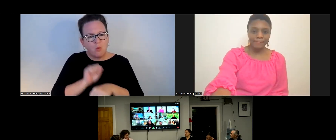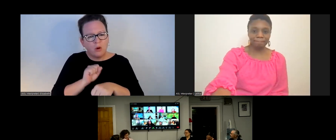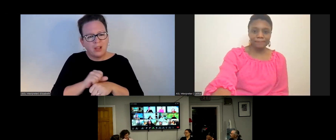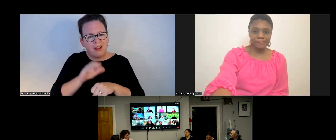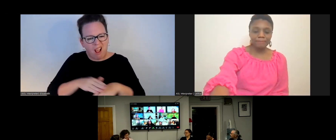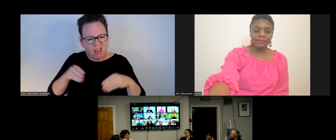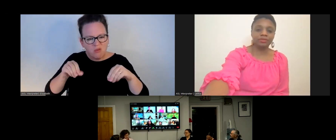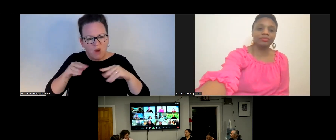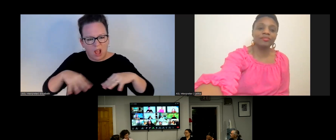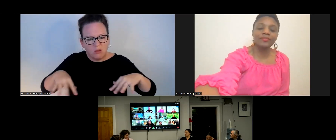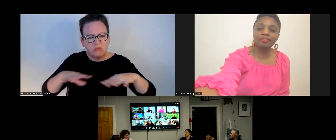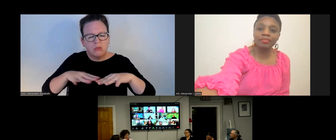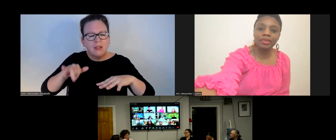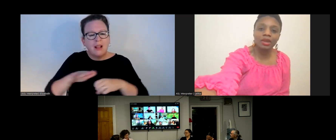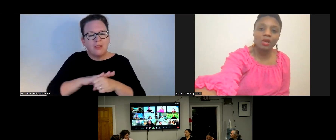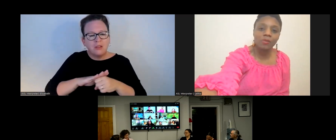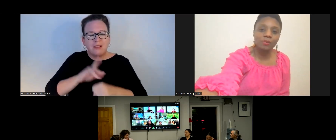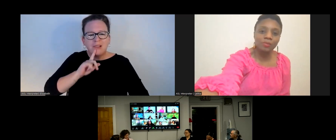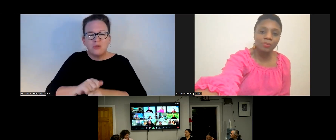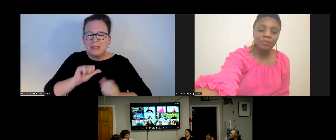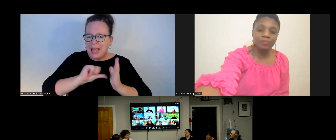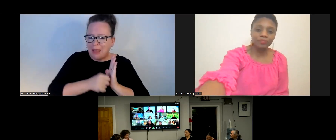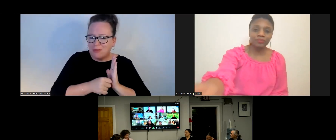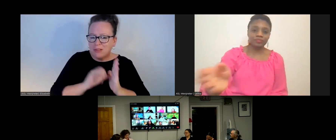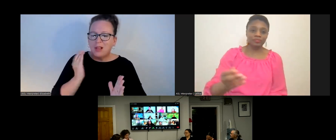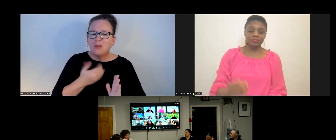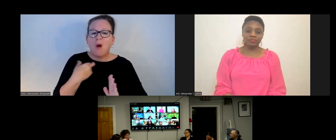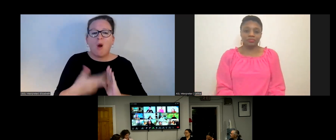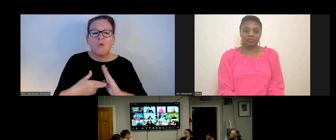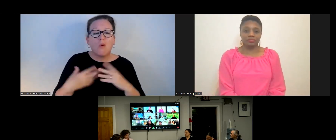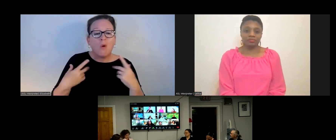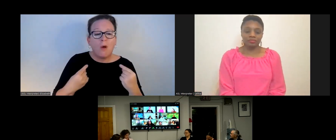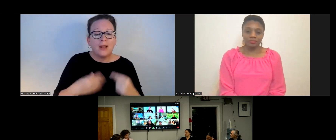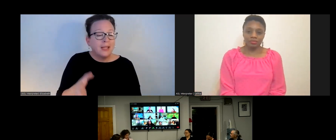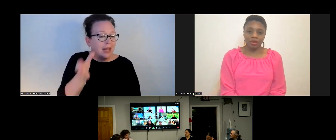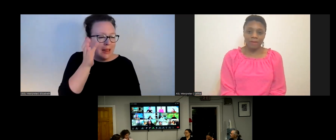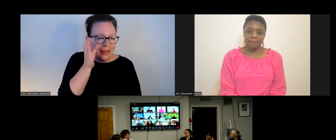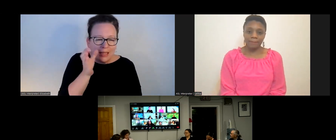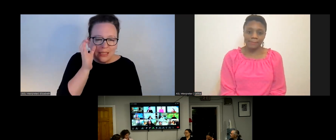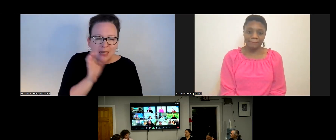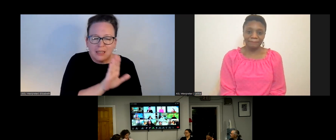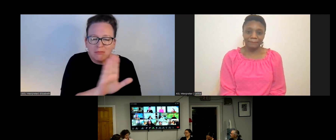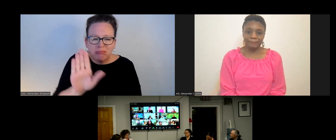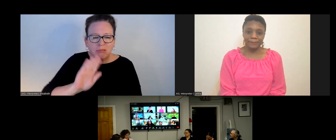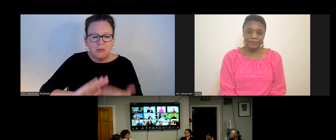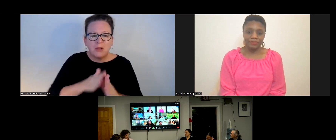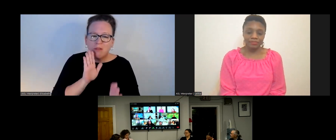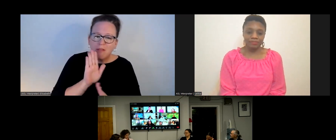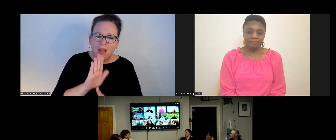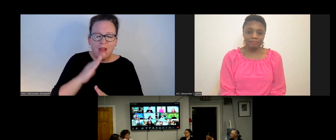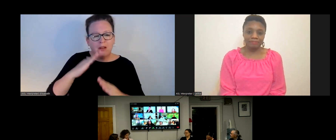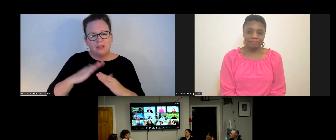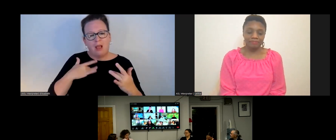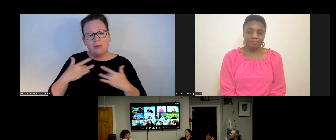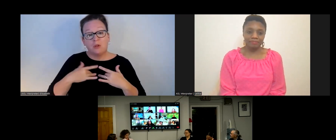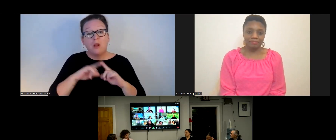and emphasizing listening and hearing from those communities about what the major concerns are, but also even before